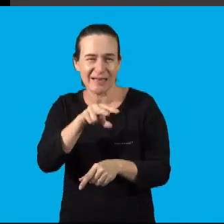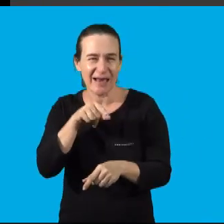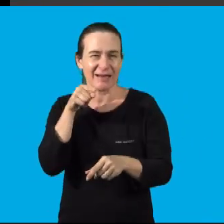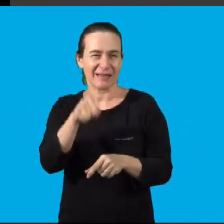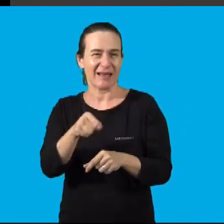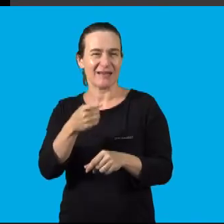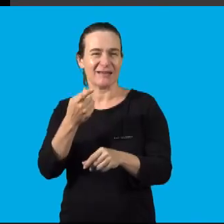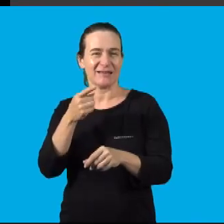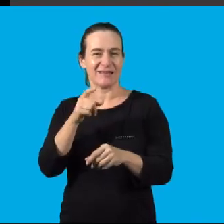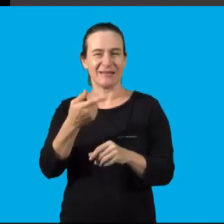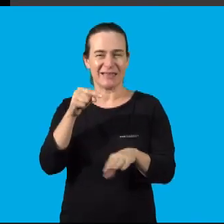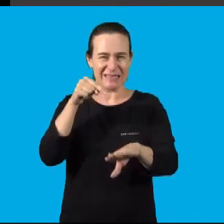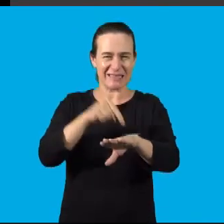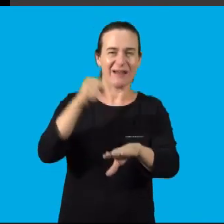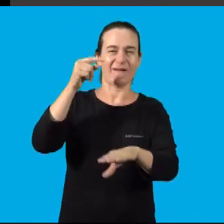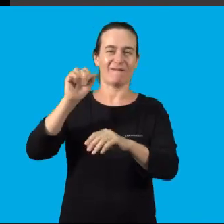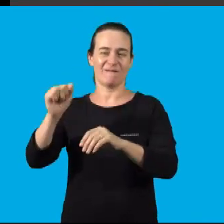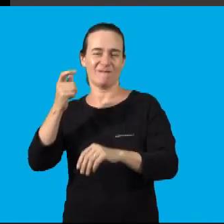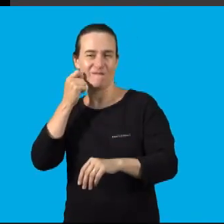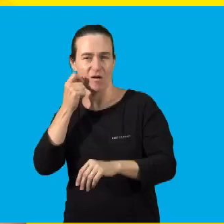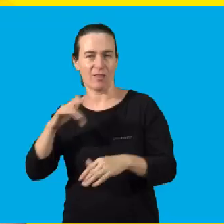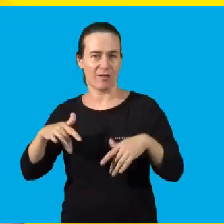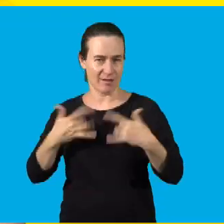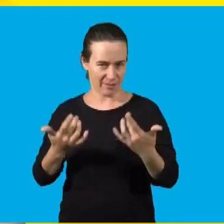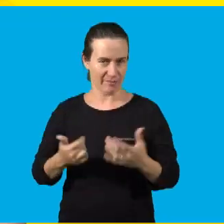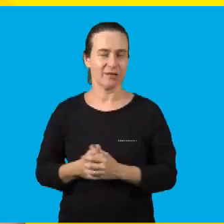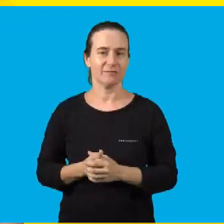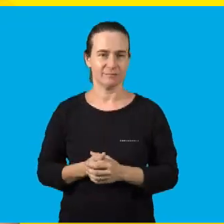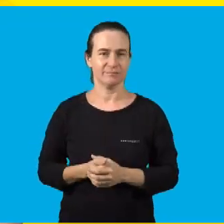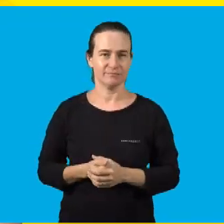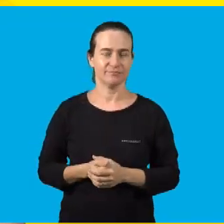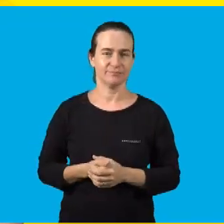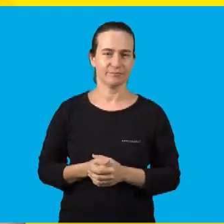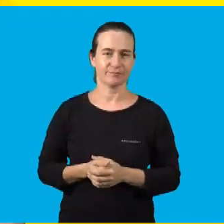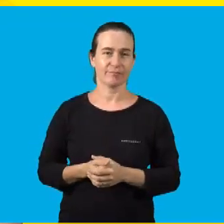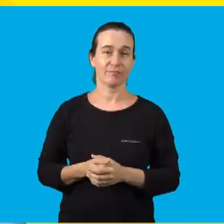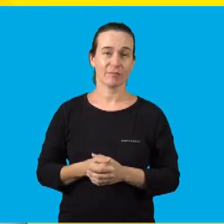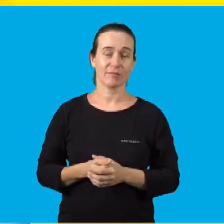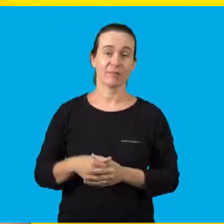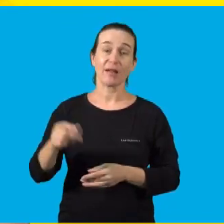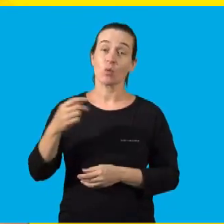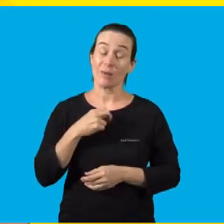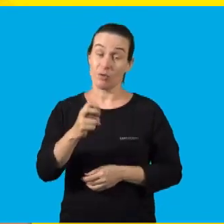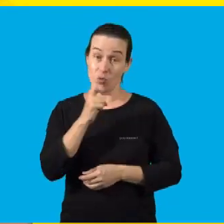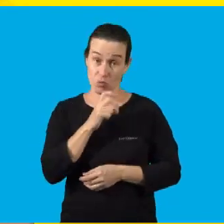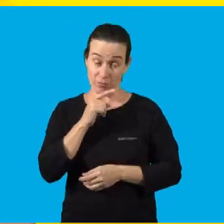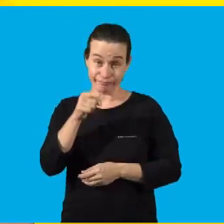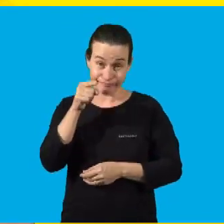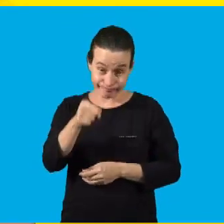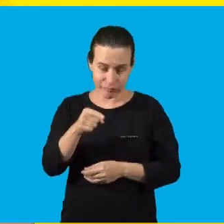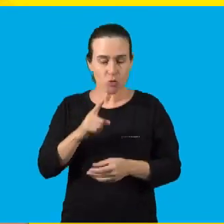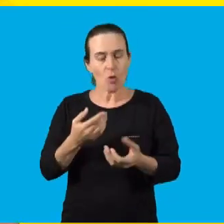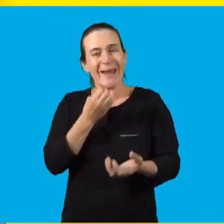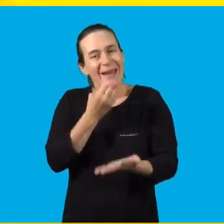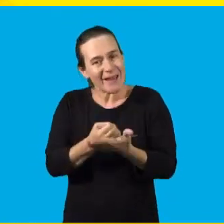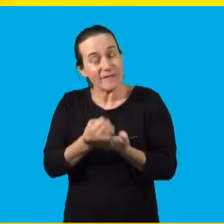life. So here we've used an actual quotation from the play in Act 1, Scene 5, and we've used